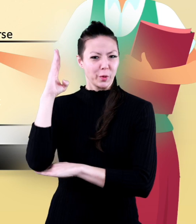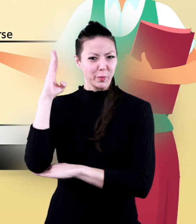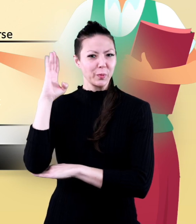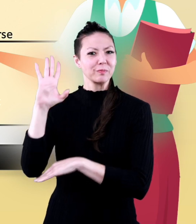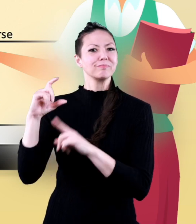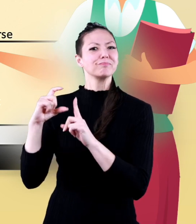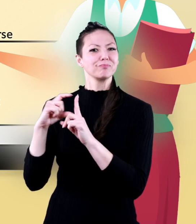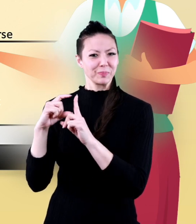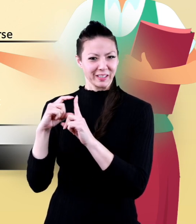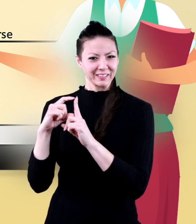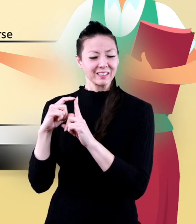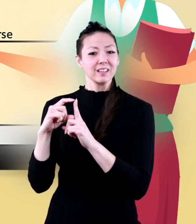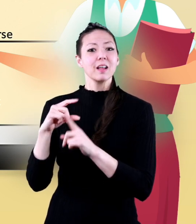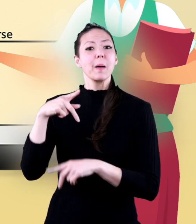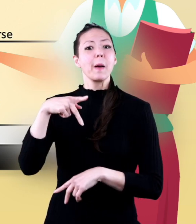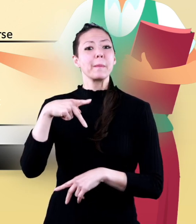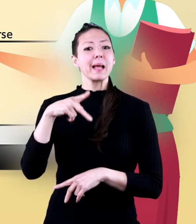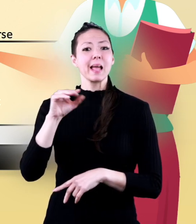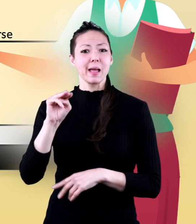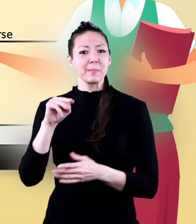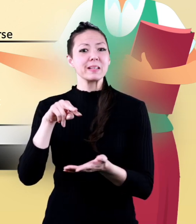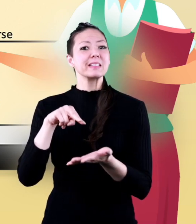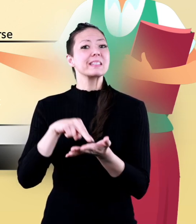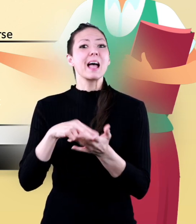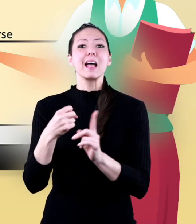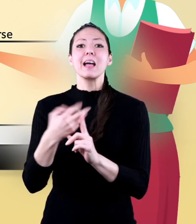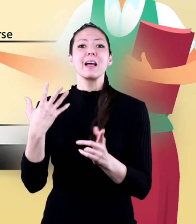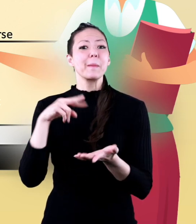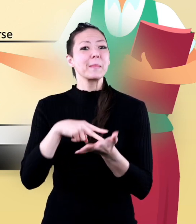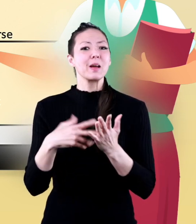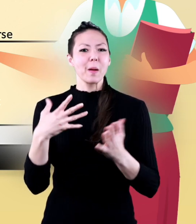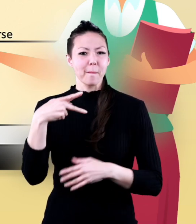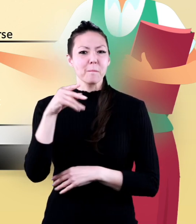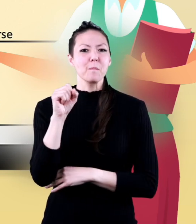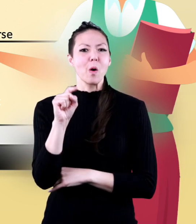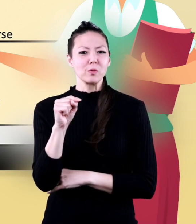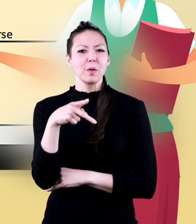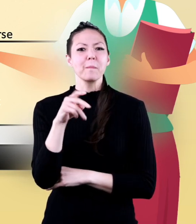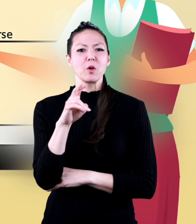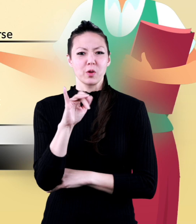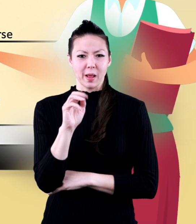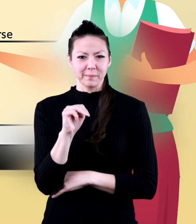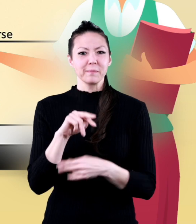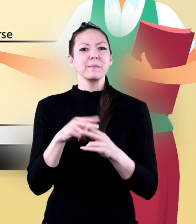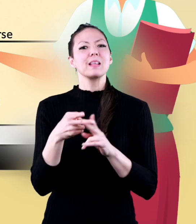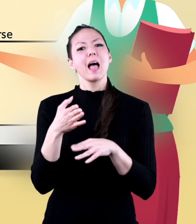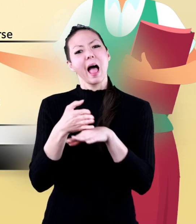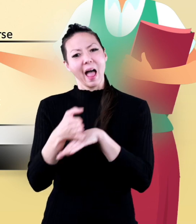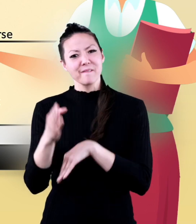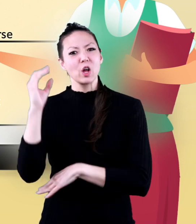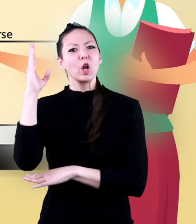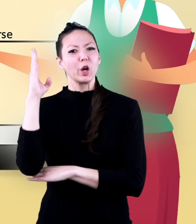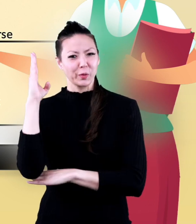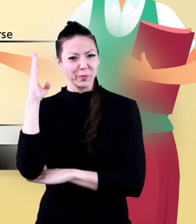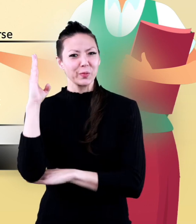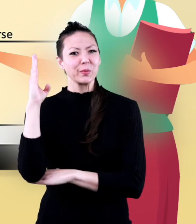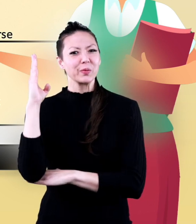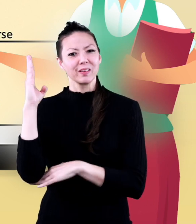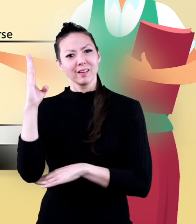before noon. And PM stands for post meridiem